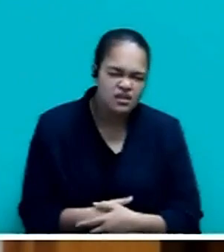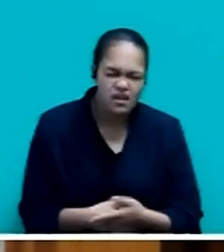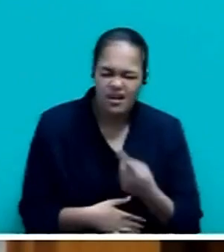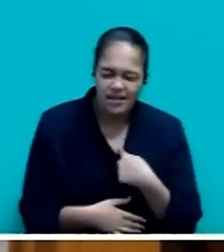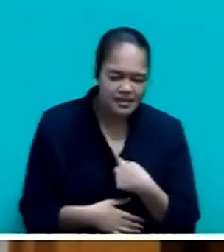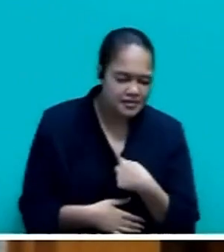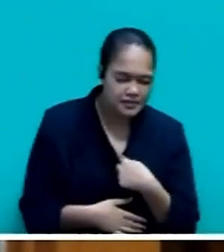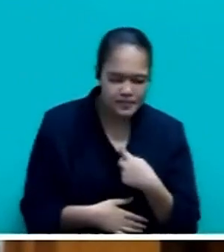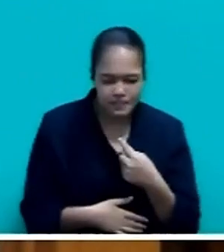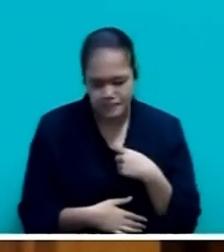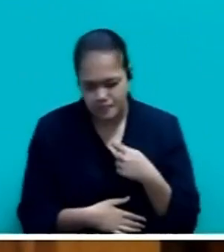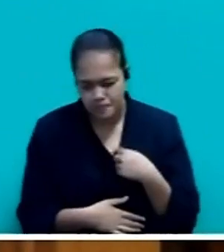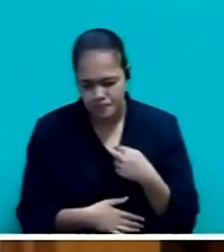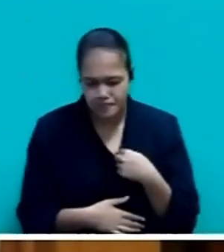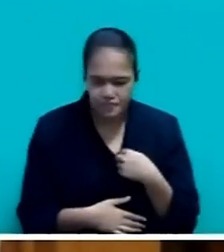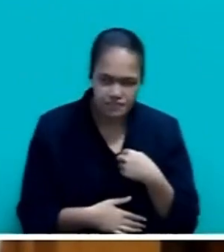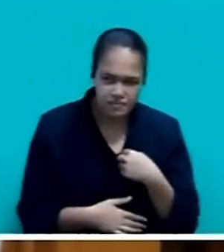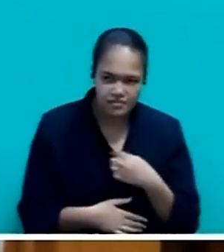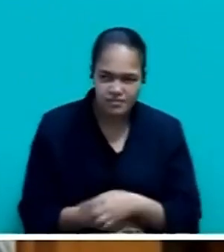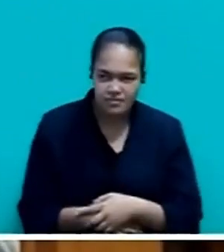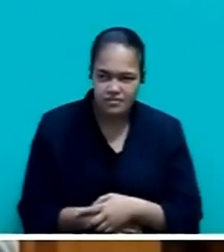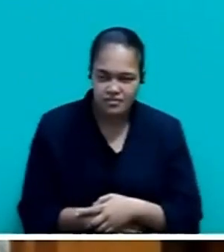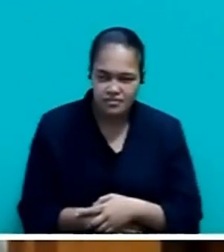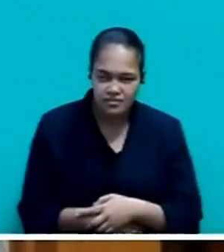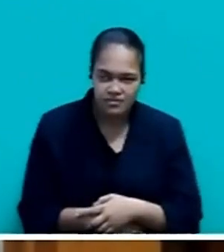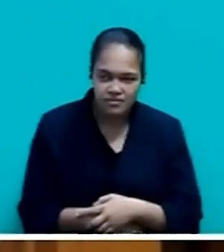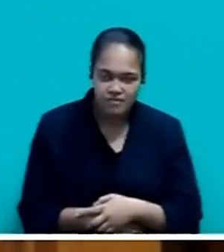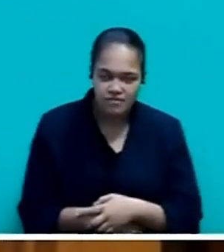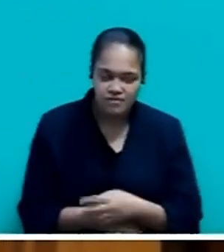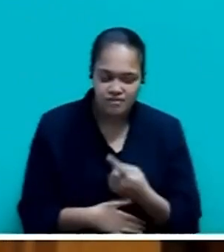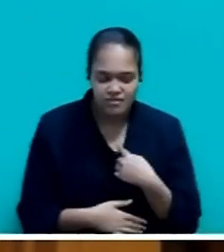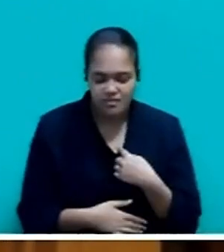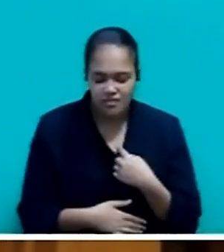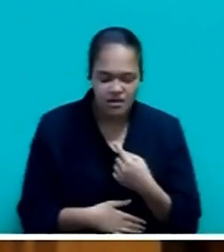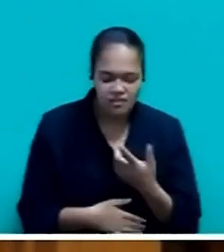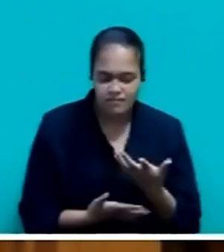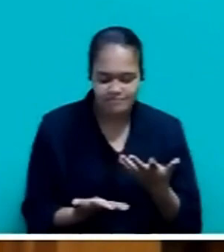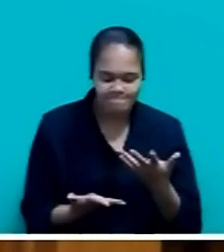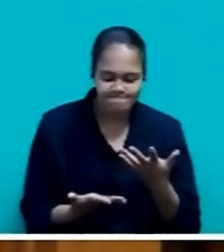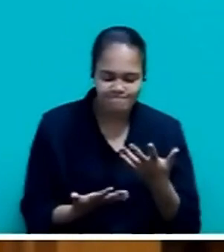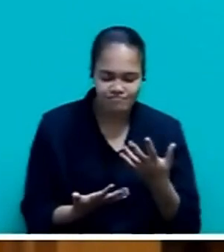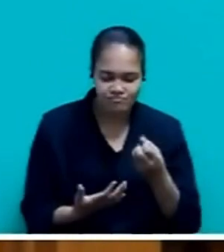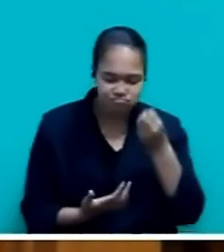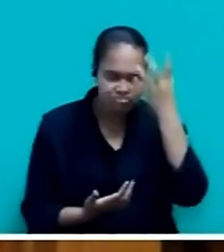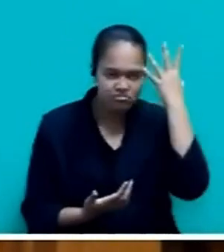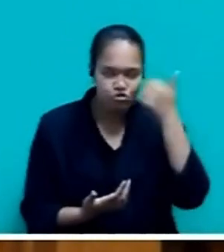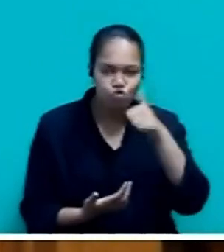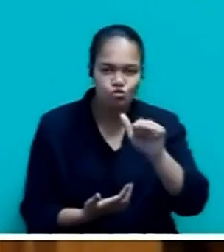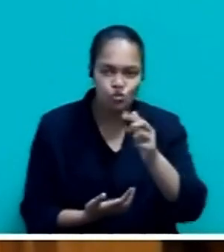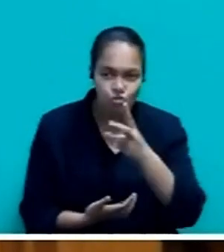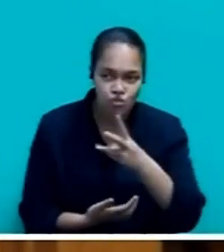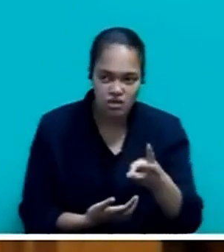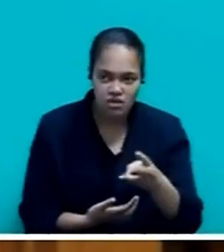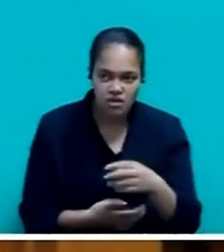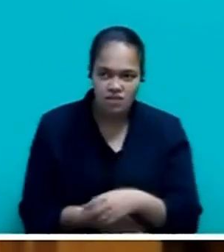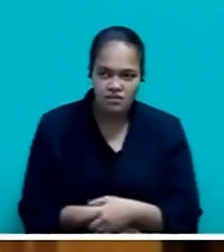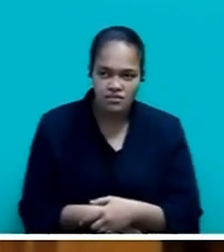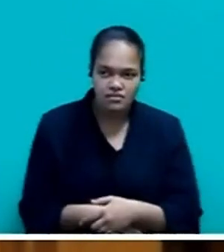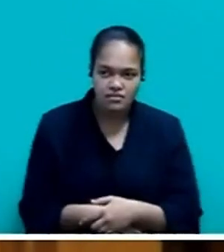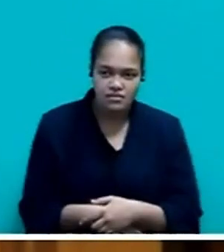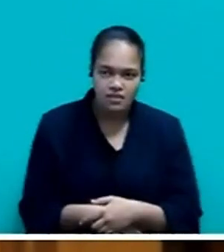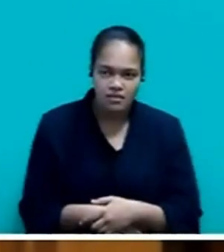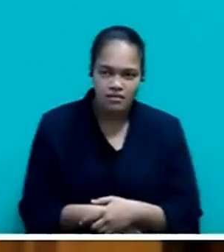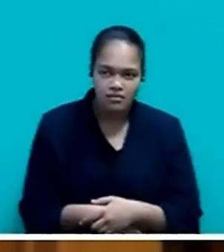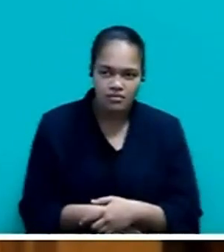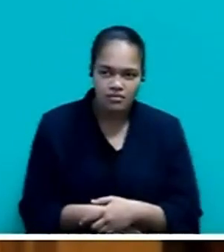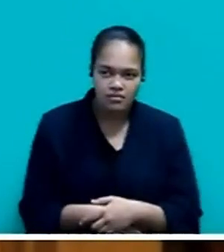actually am flabbergasted, to use the word, that they've cried out